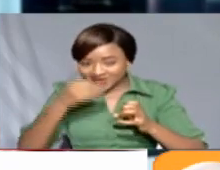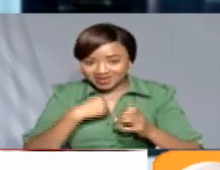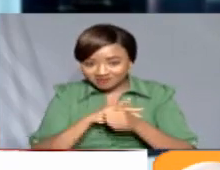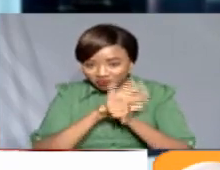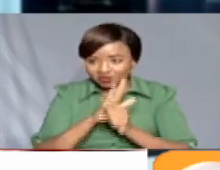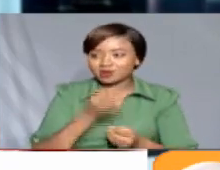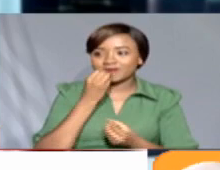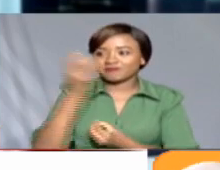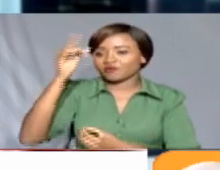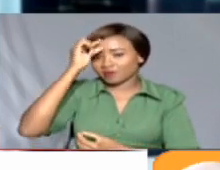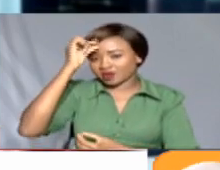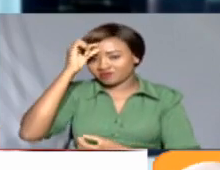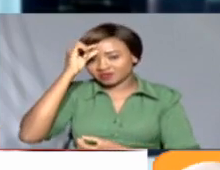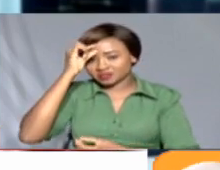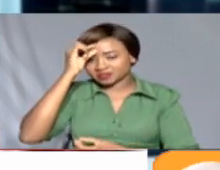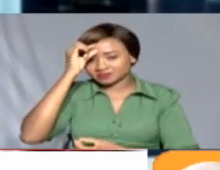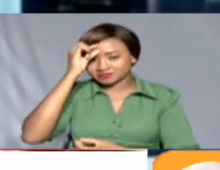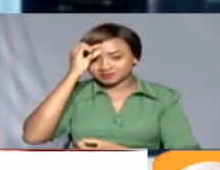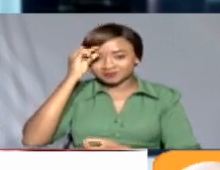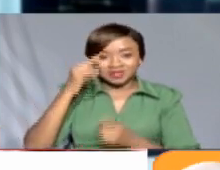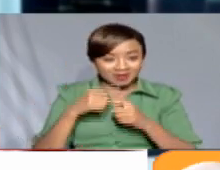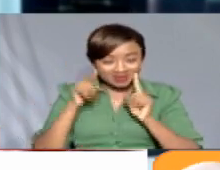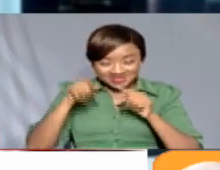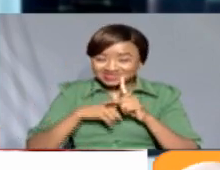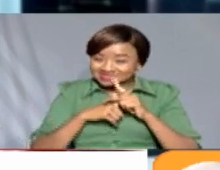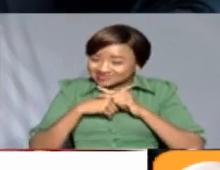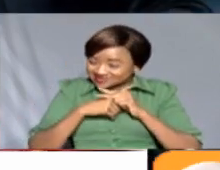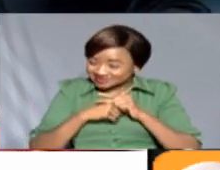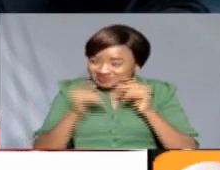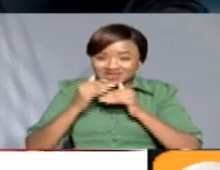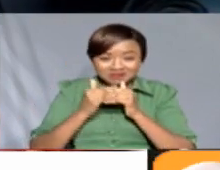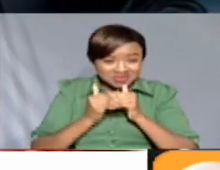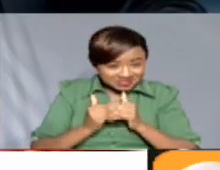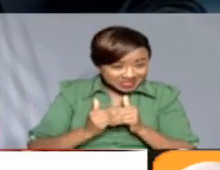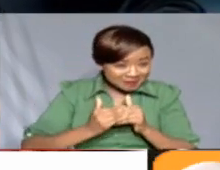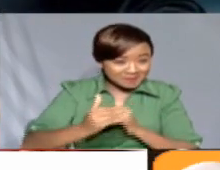this is just the beginning. The worst is yet to come. I can promise you